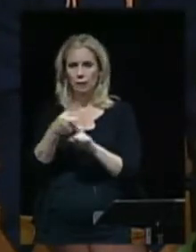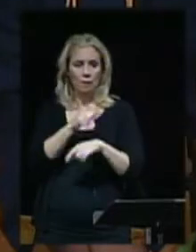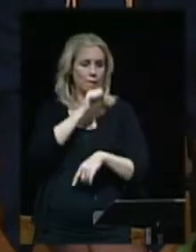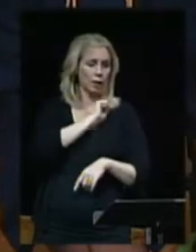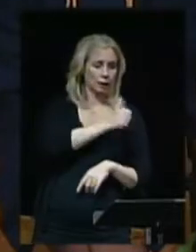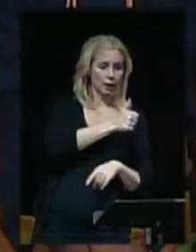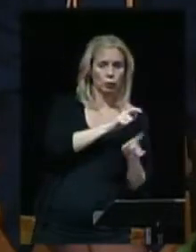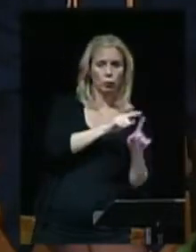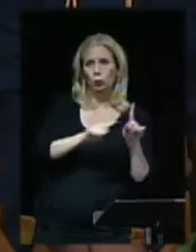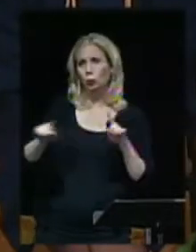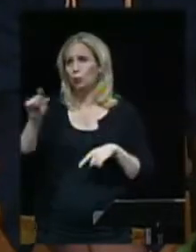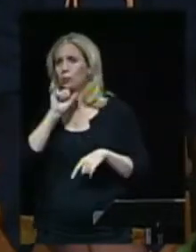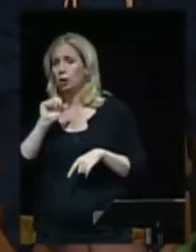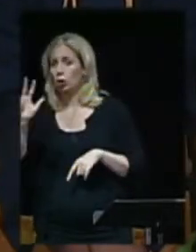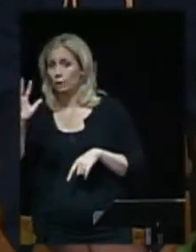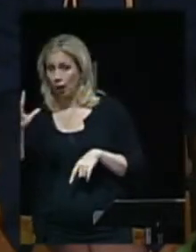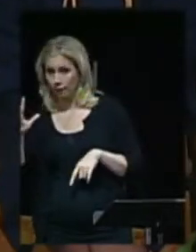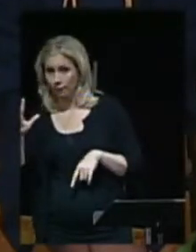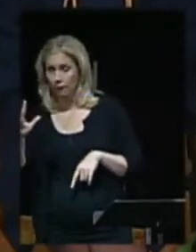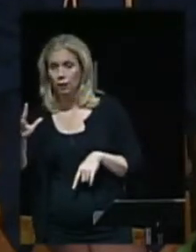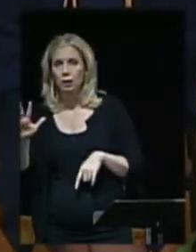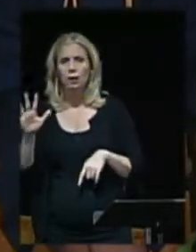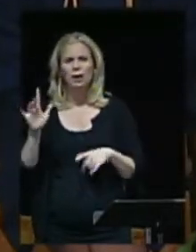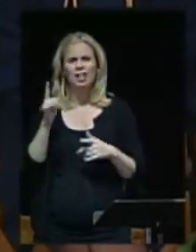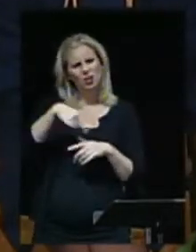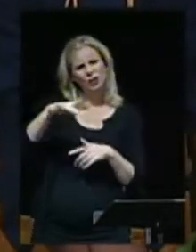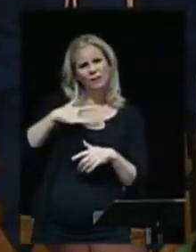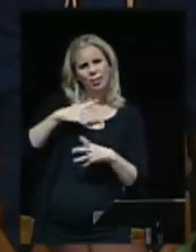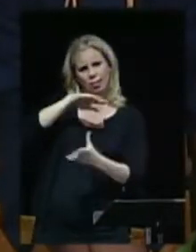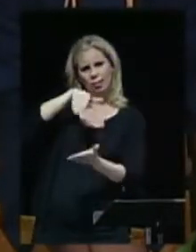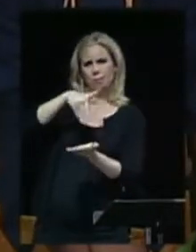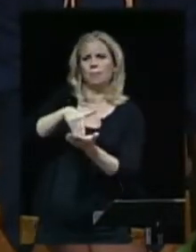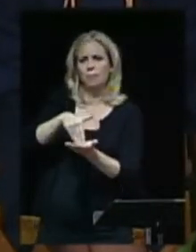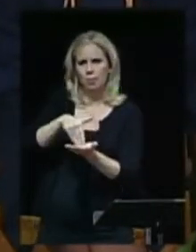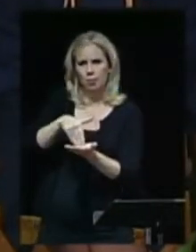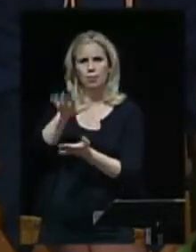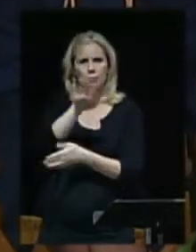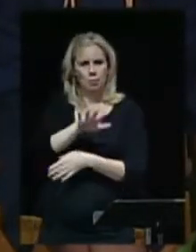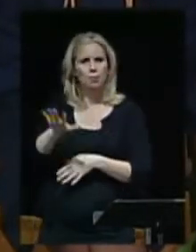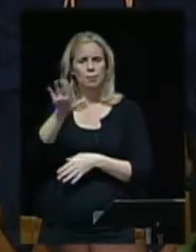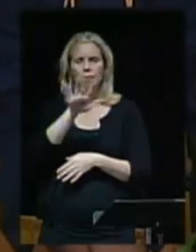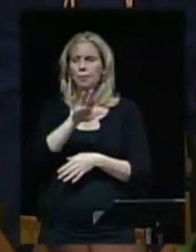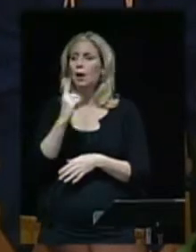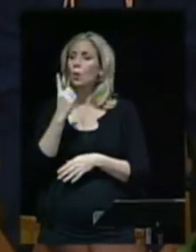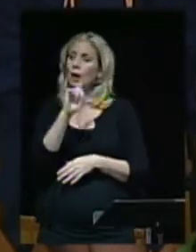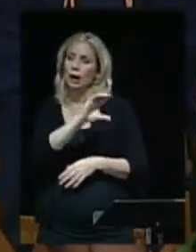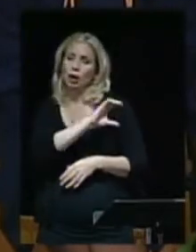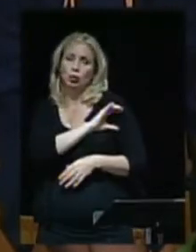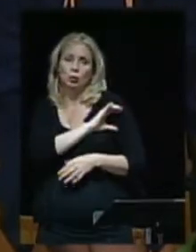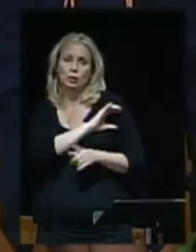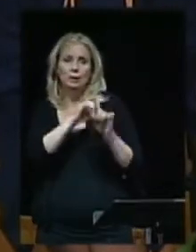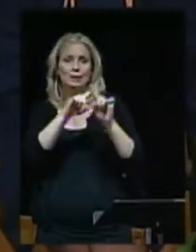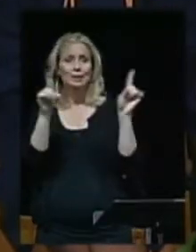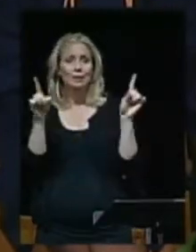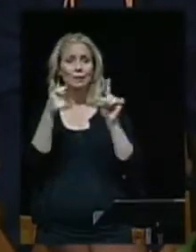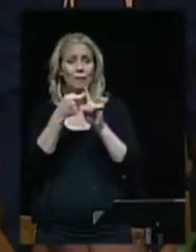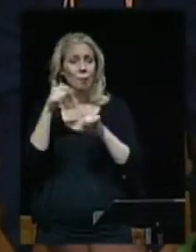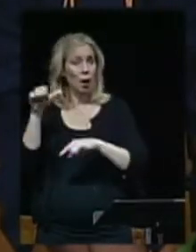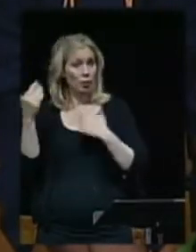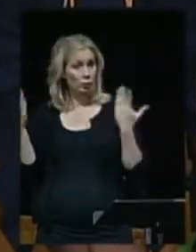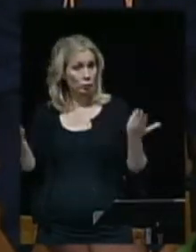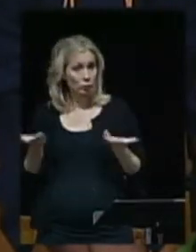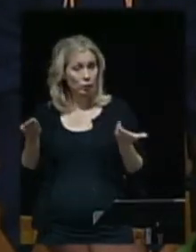as the 2015 graduates, you'll find yourself nestled in the middle of your generation. The one characteristic that sets you aside from previous generations